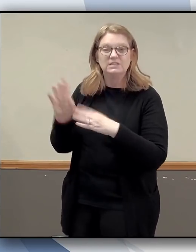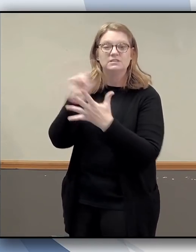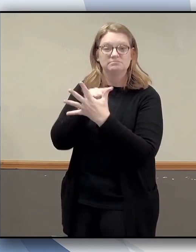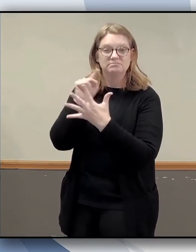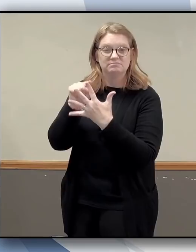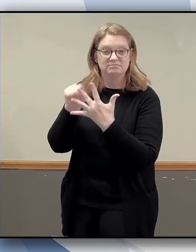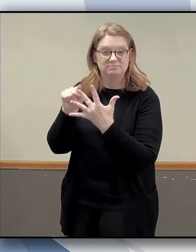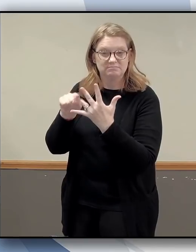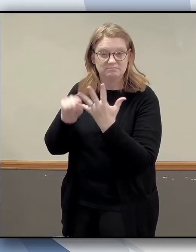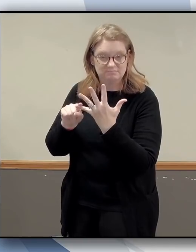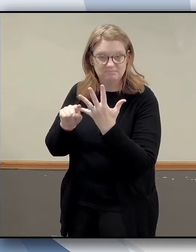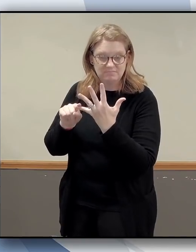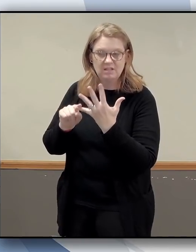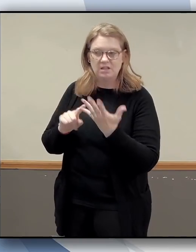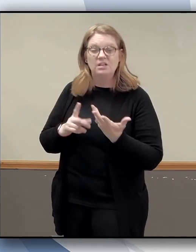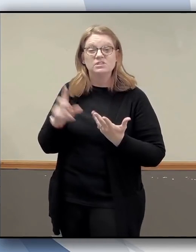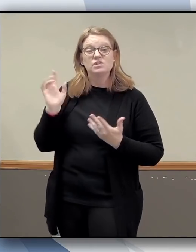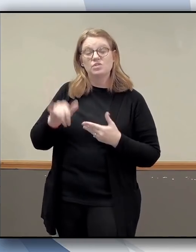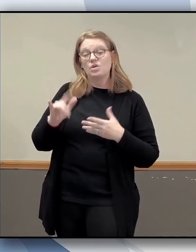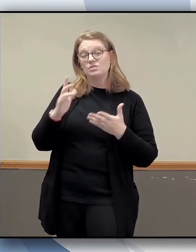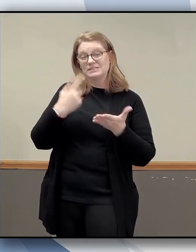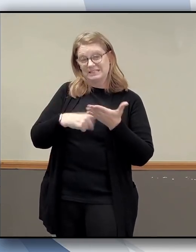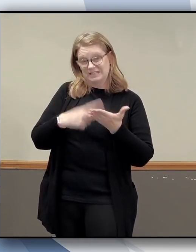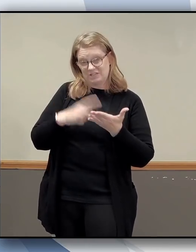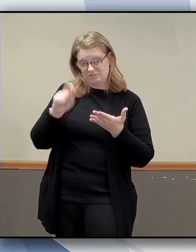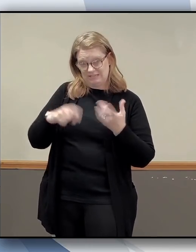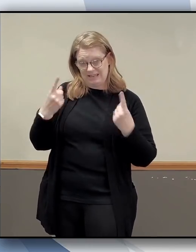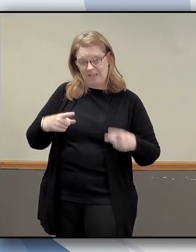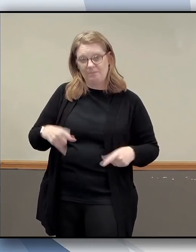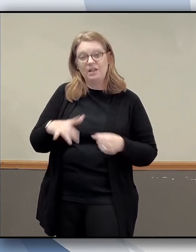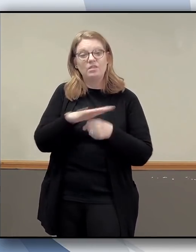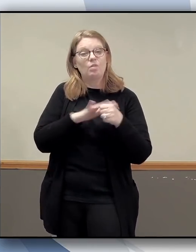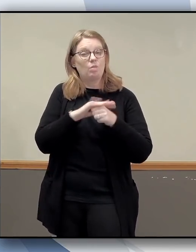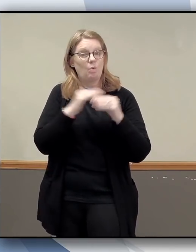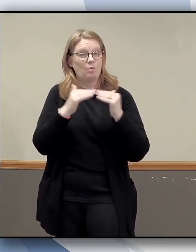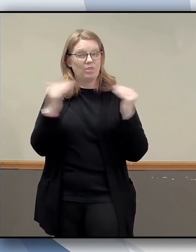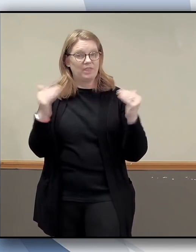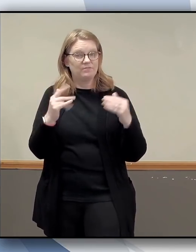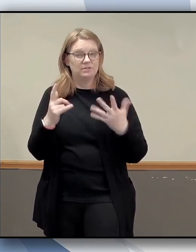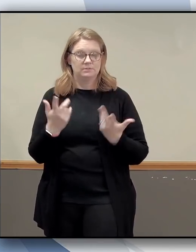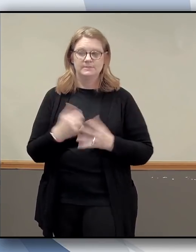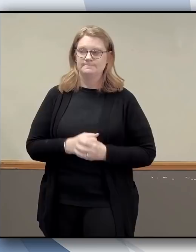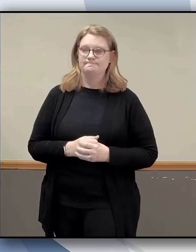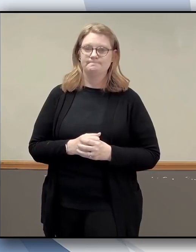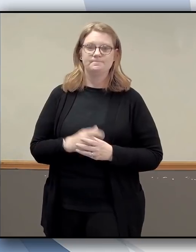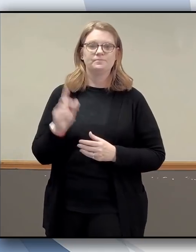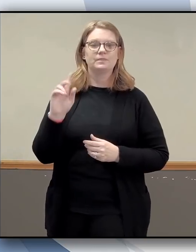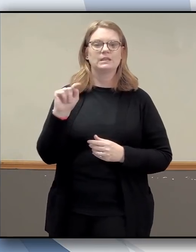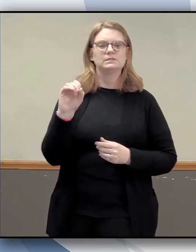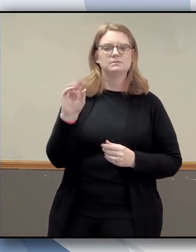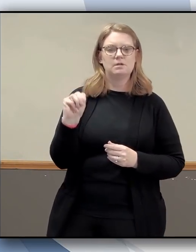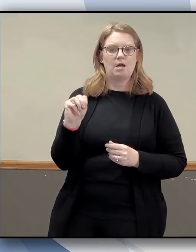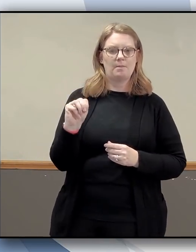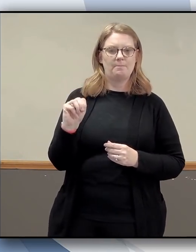to happen and will happen at the local level. Business by business. Okay, Tom, and then